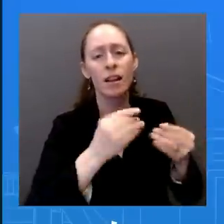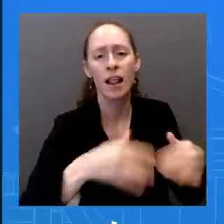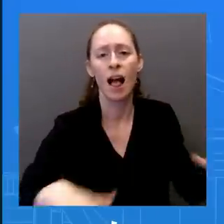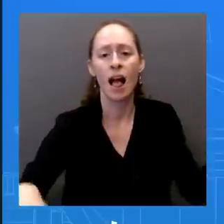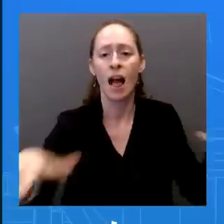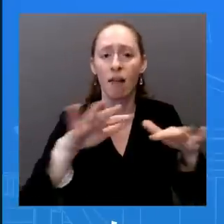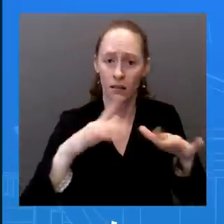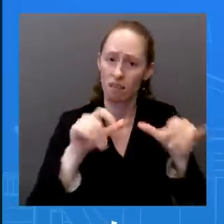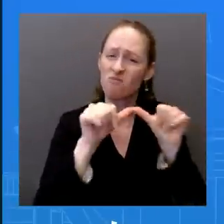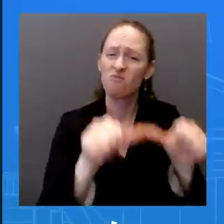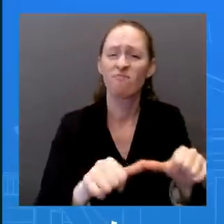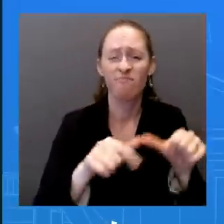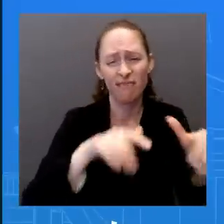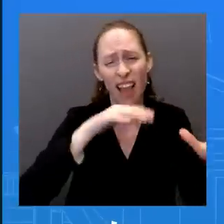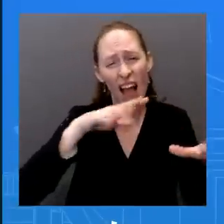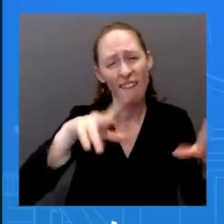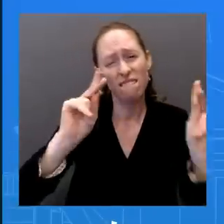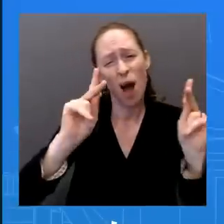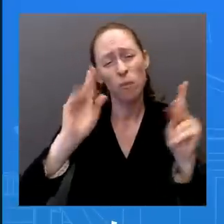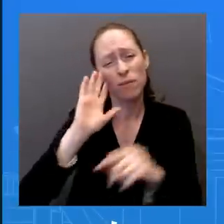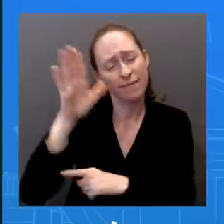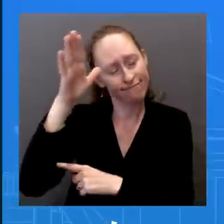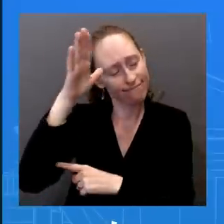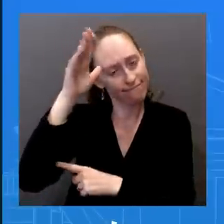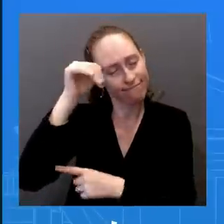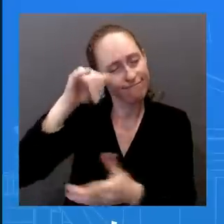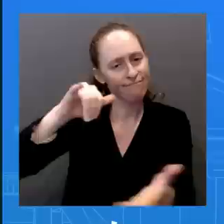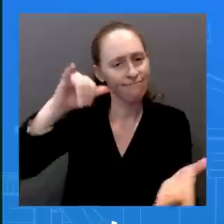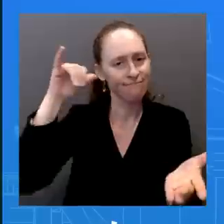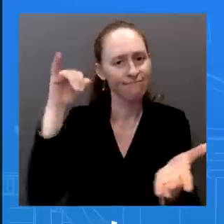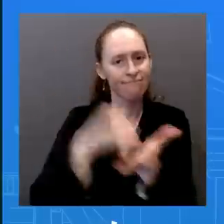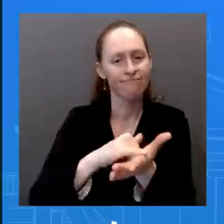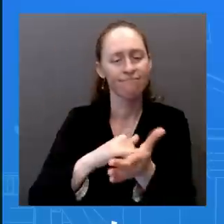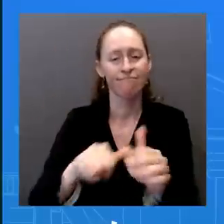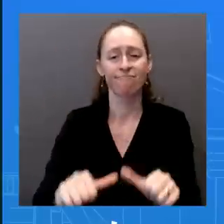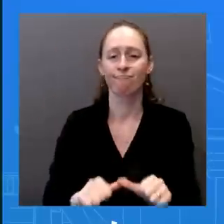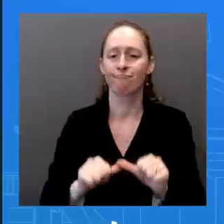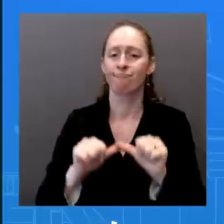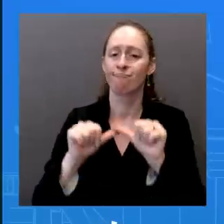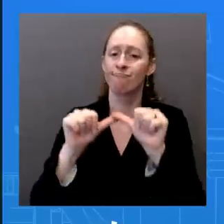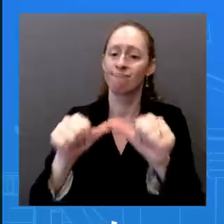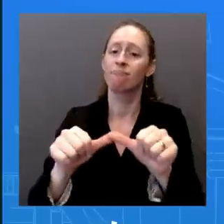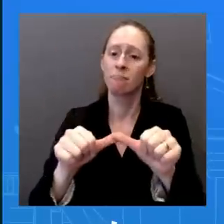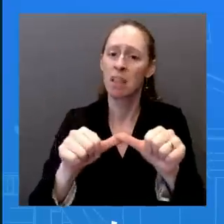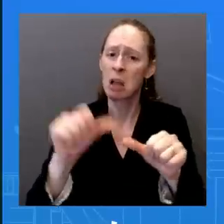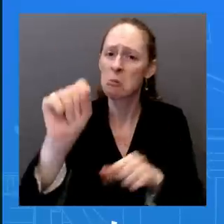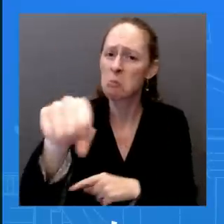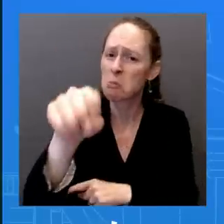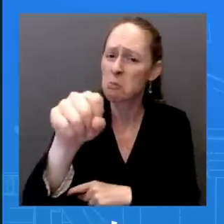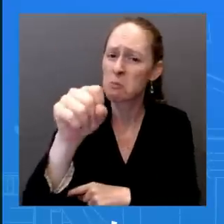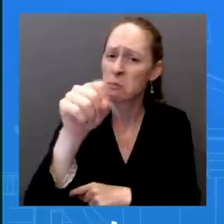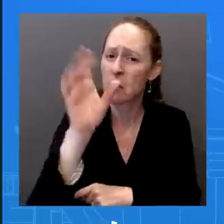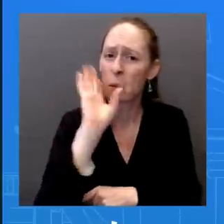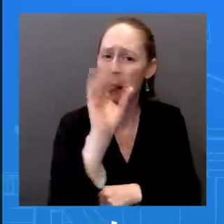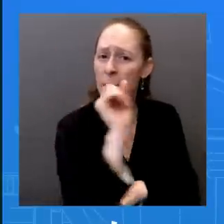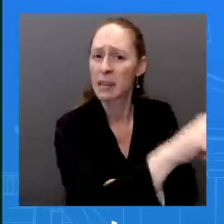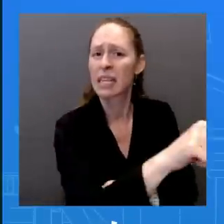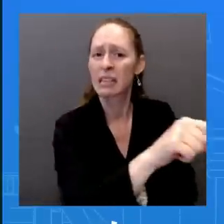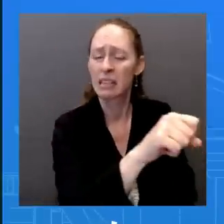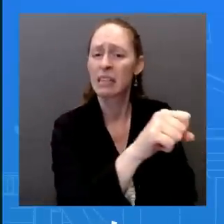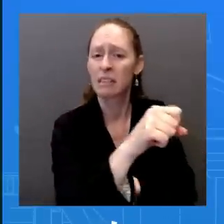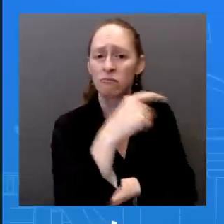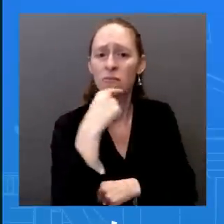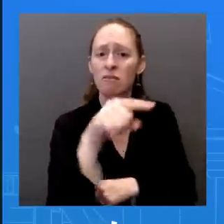outlast any would-be conqueror. And that is part of what he is going to want to communicate in a larger presentation he's going to